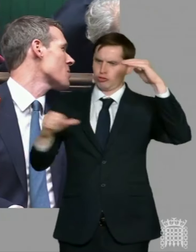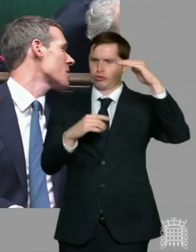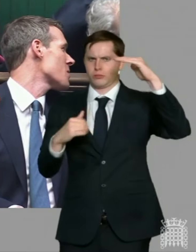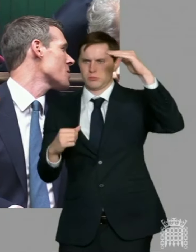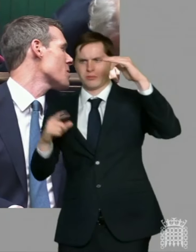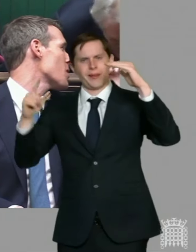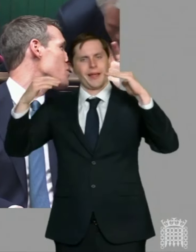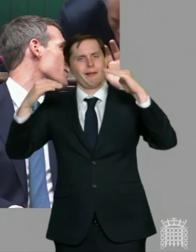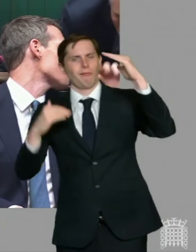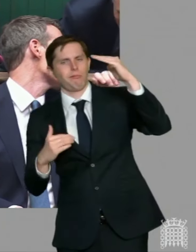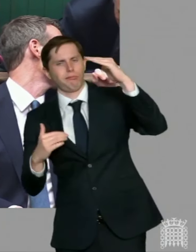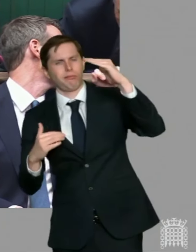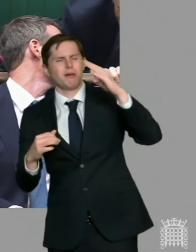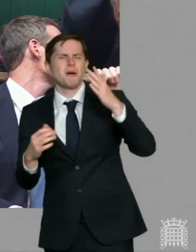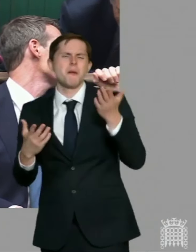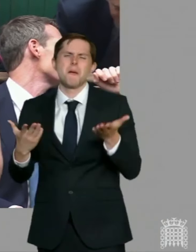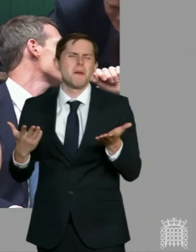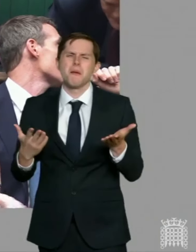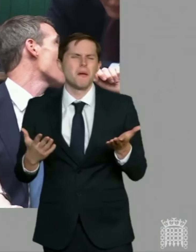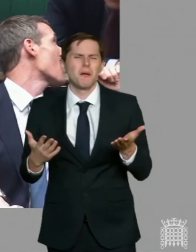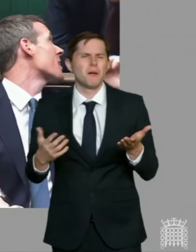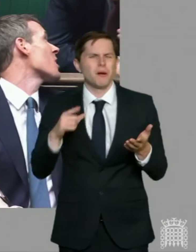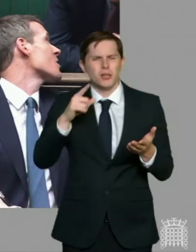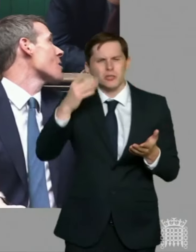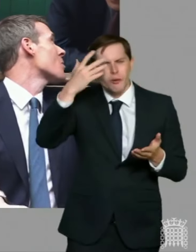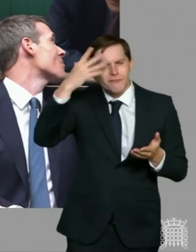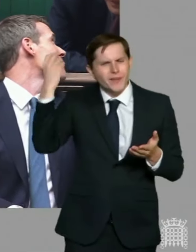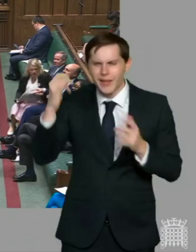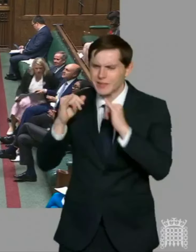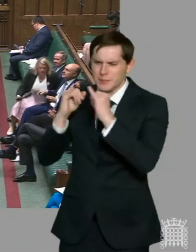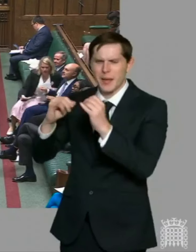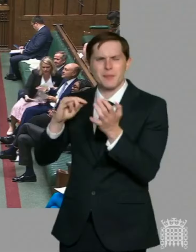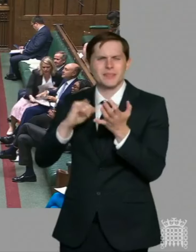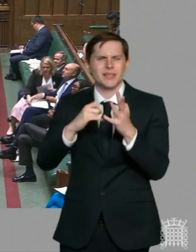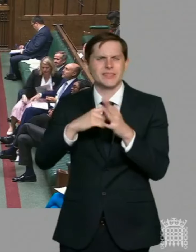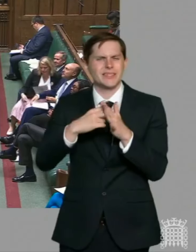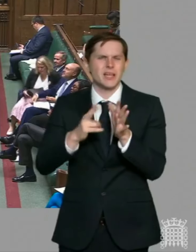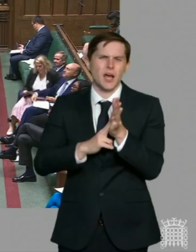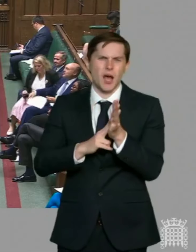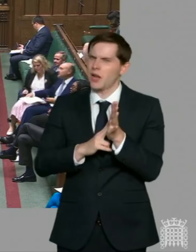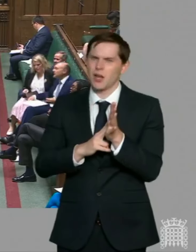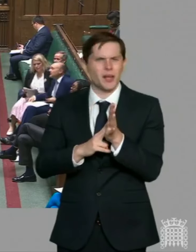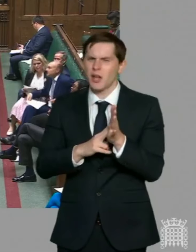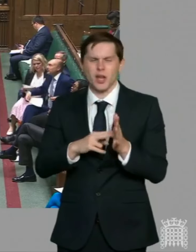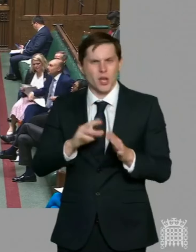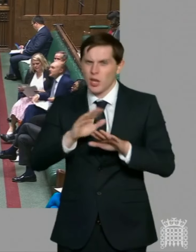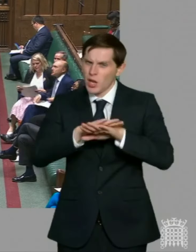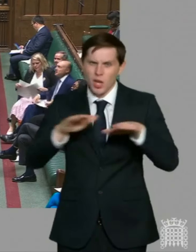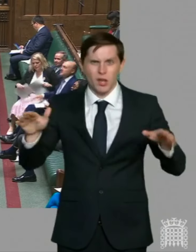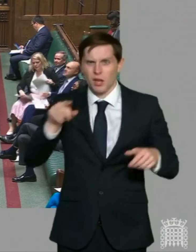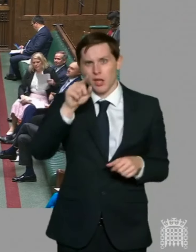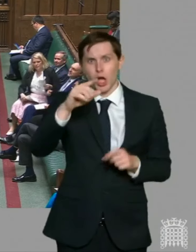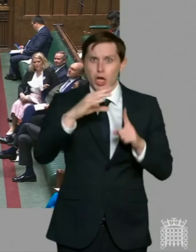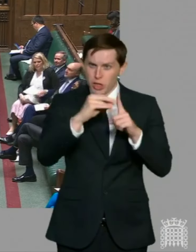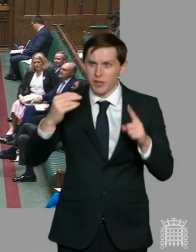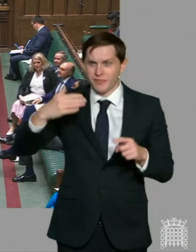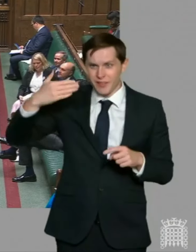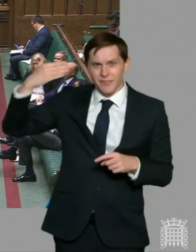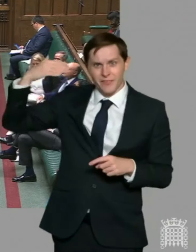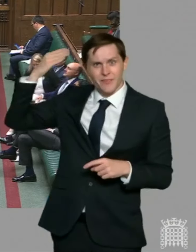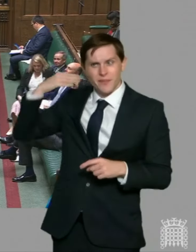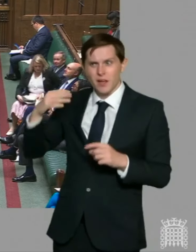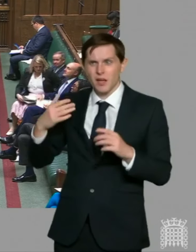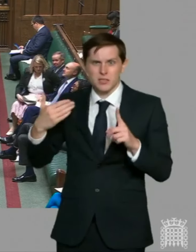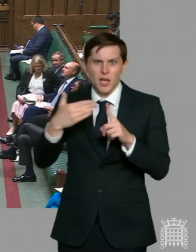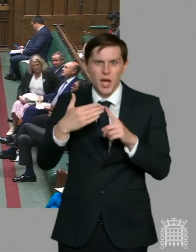meet their own target, talking of promises that they can't keep. I'll come to the Right Honourable Lady's question on